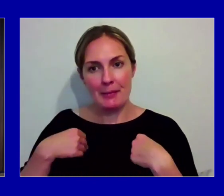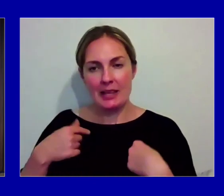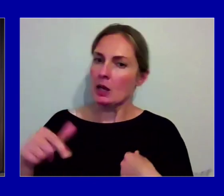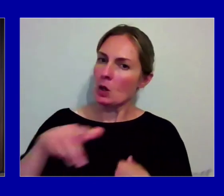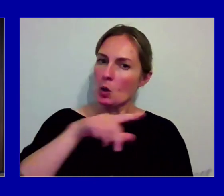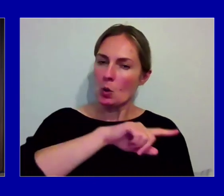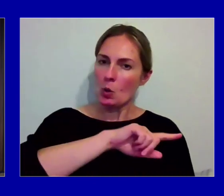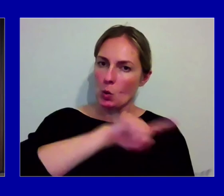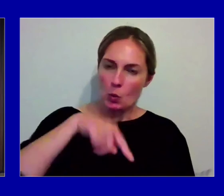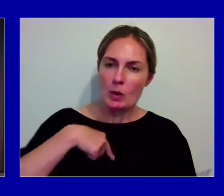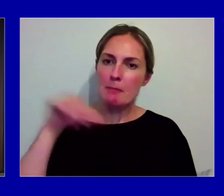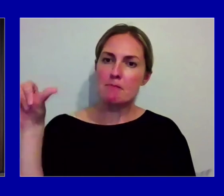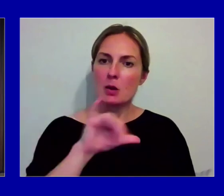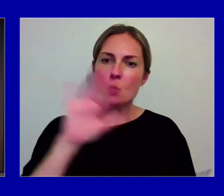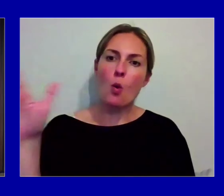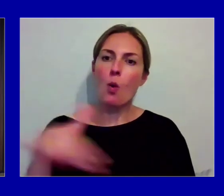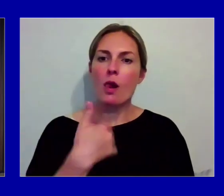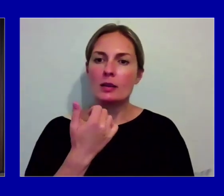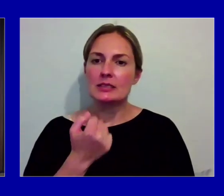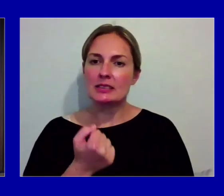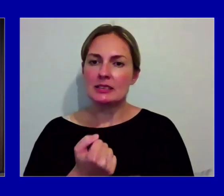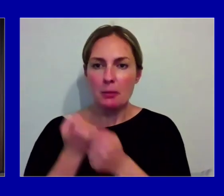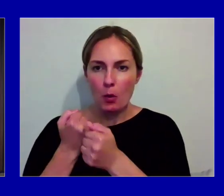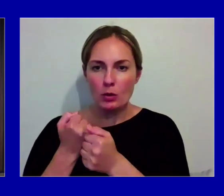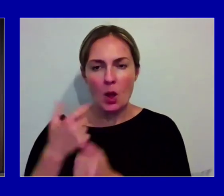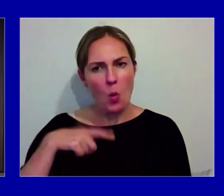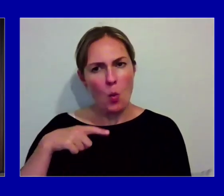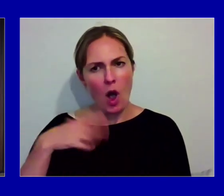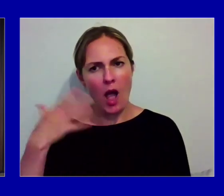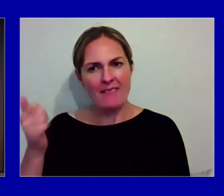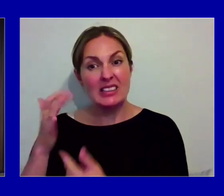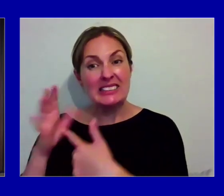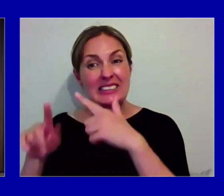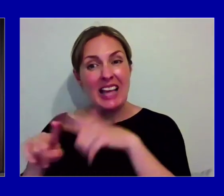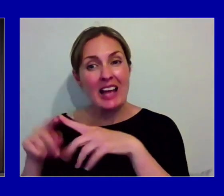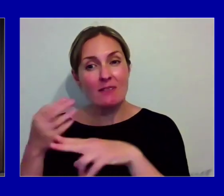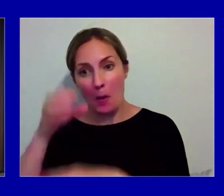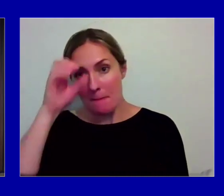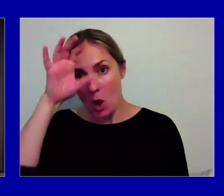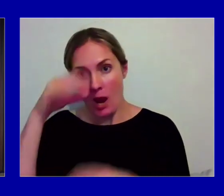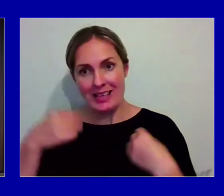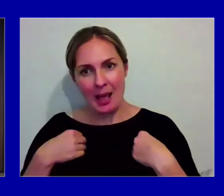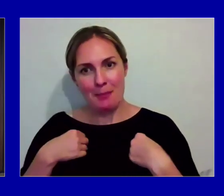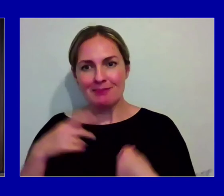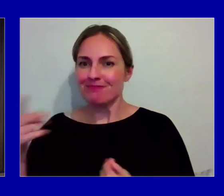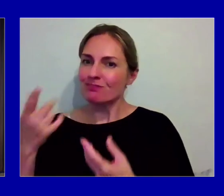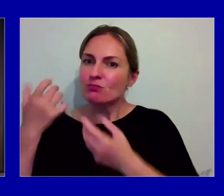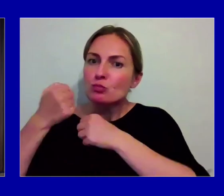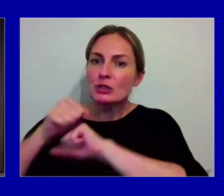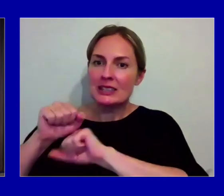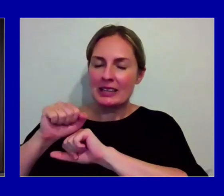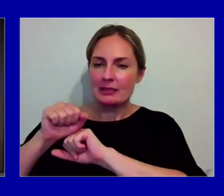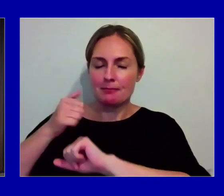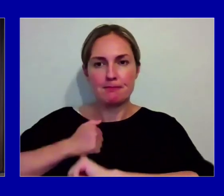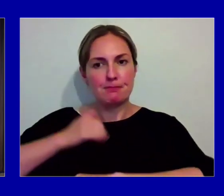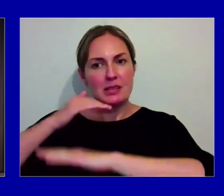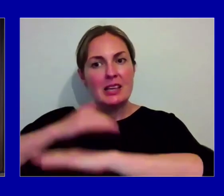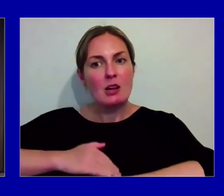argument about mining tax is about country. It's about mother earth and Australians should have been more involved in it than they were.